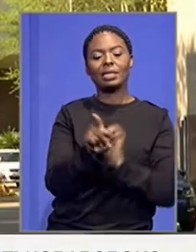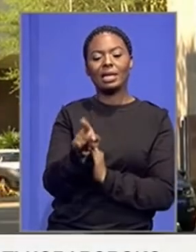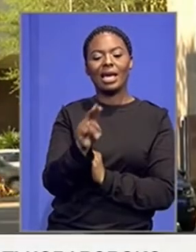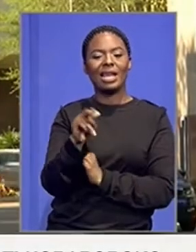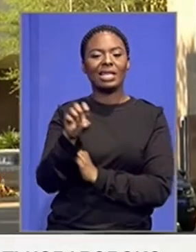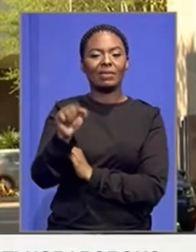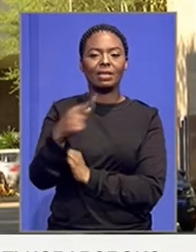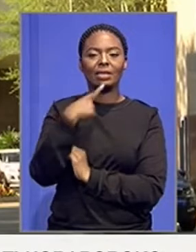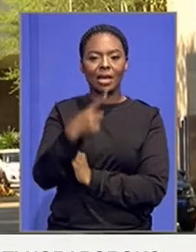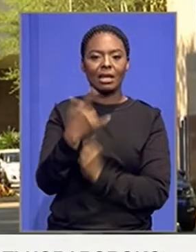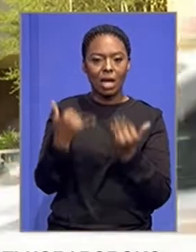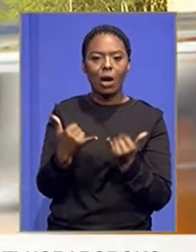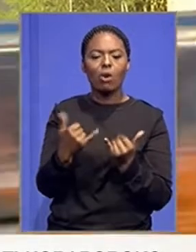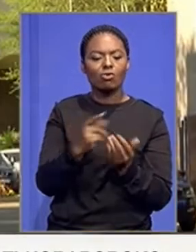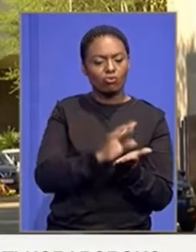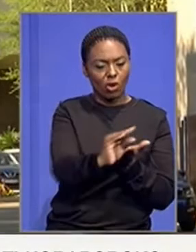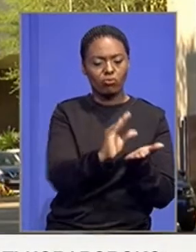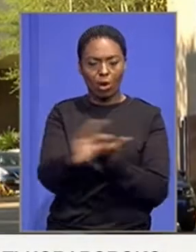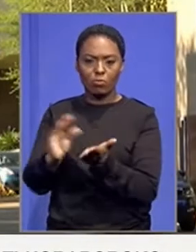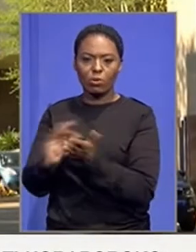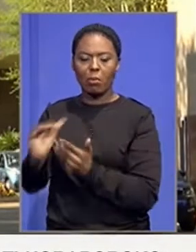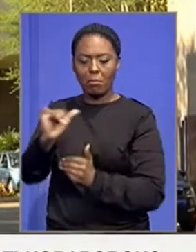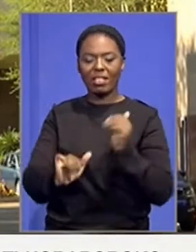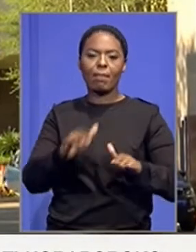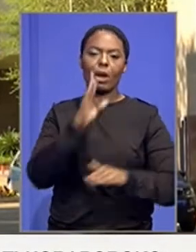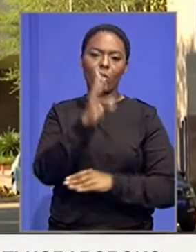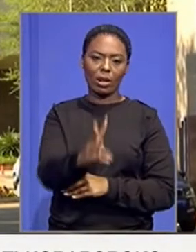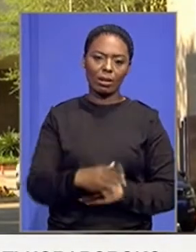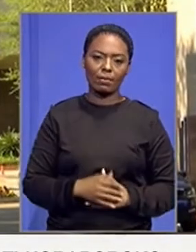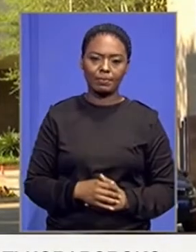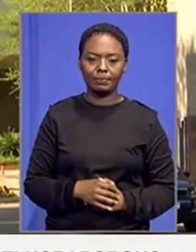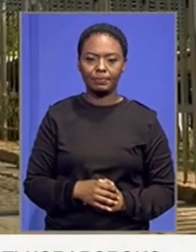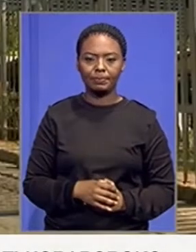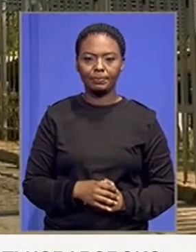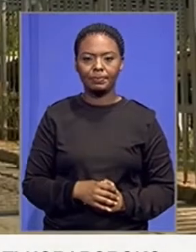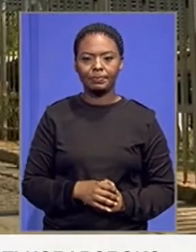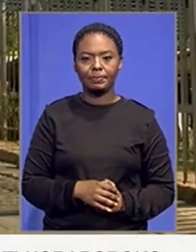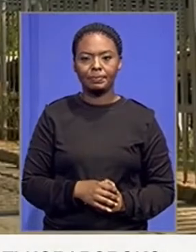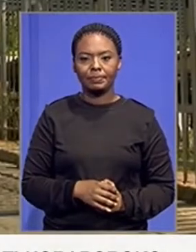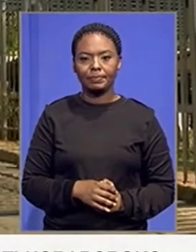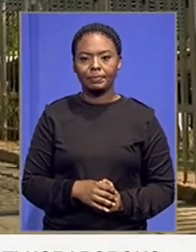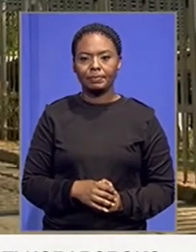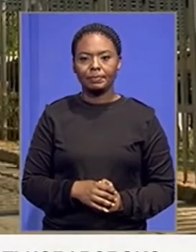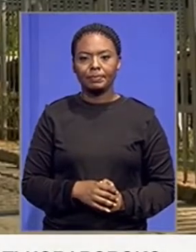se tlile go simolola go duela mo kgweding ya April. Molemo wa SABC News, Pretoria.